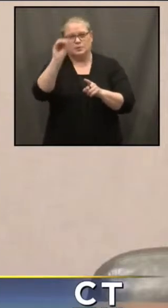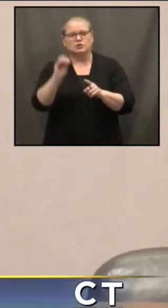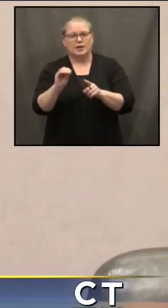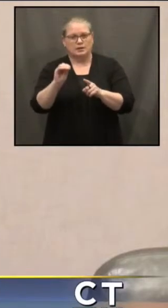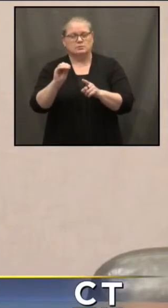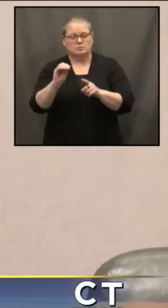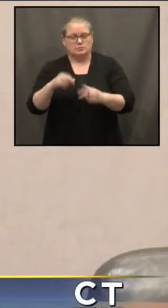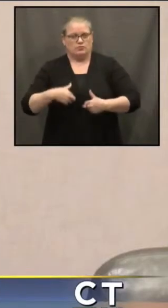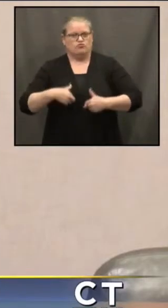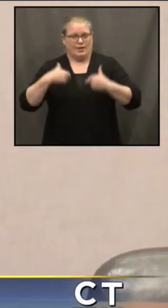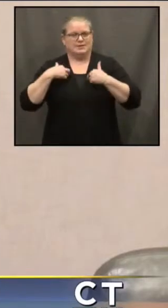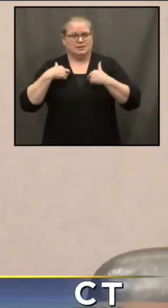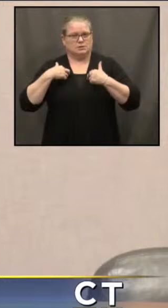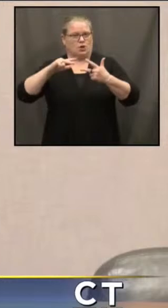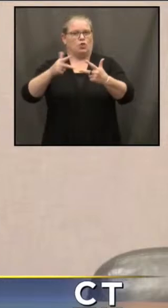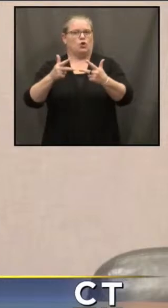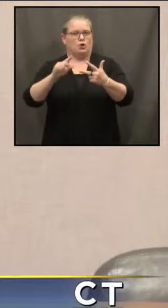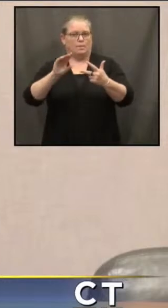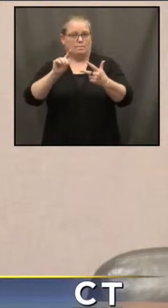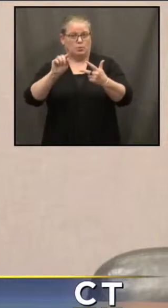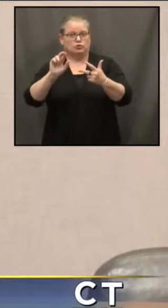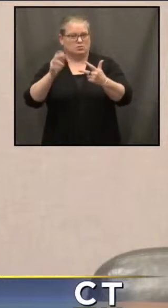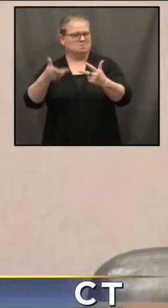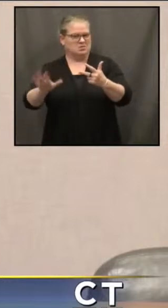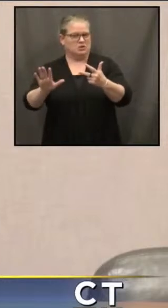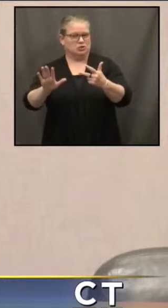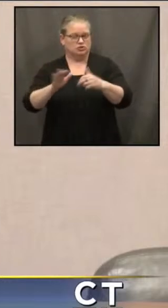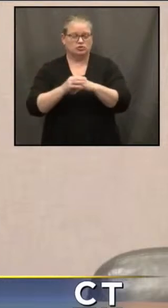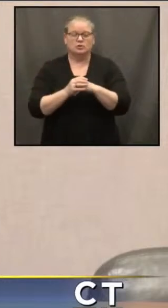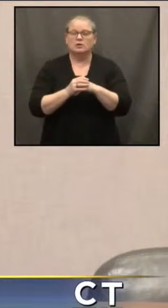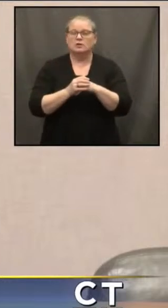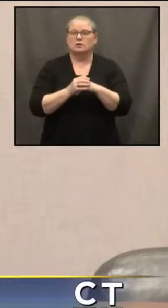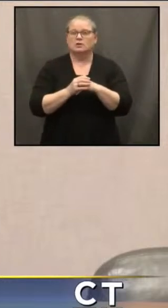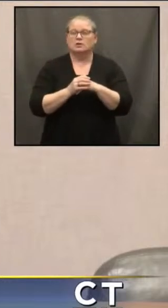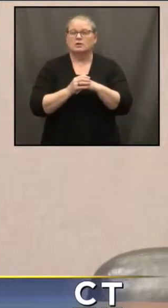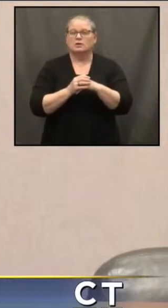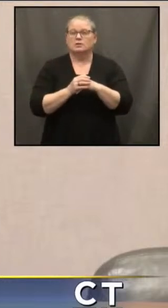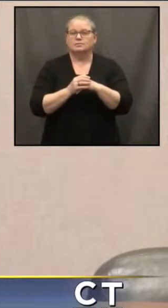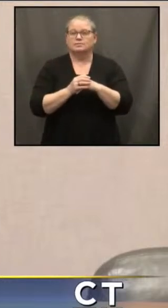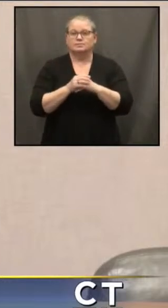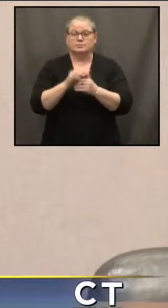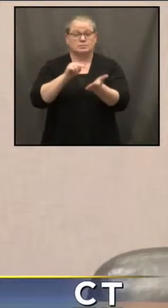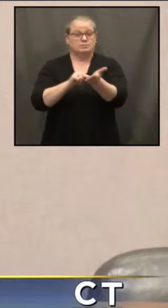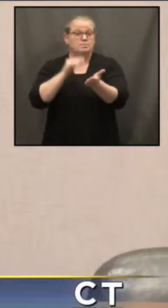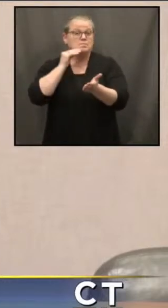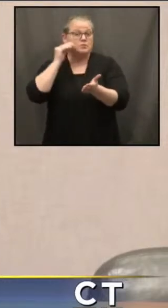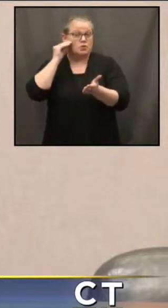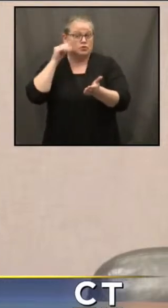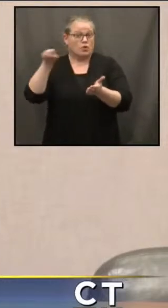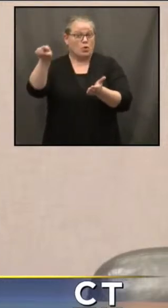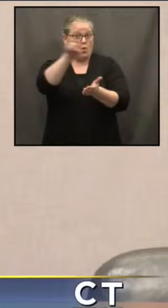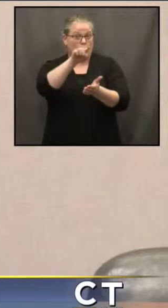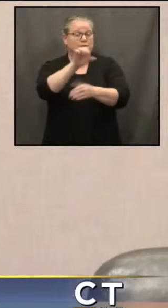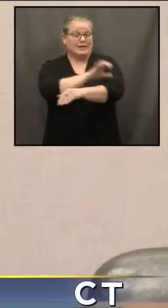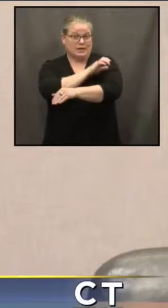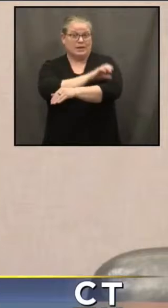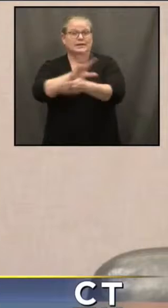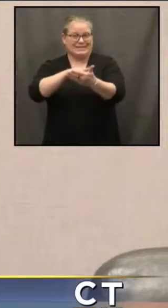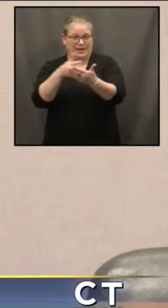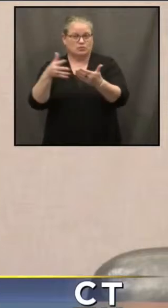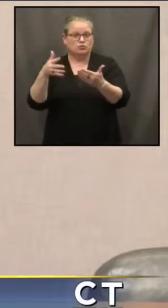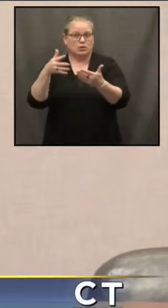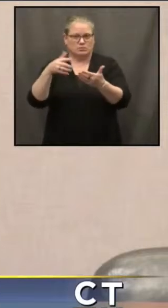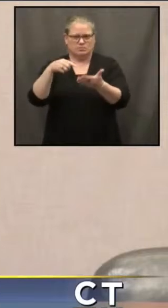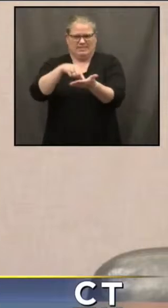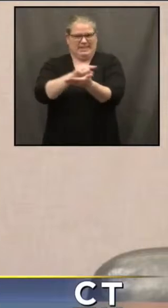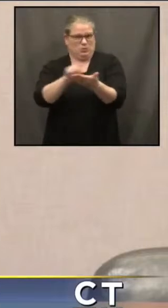gotten boosted. And what I can say is that we have 70% of homes that have a clinic scheduled for Thanksgiving, and the